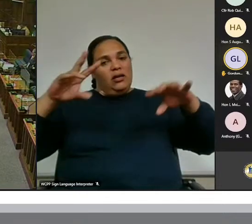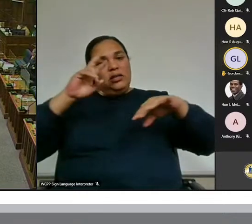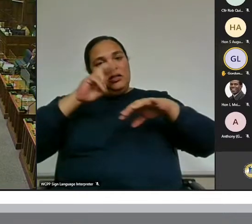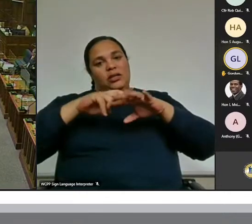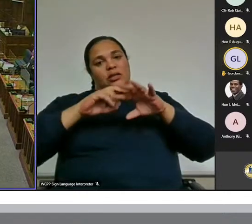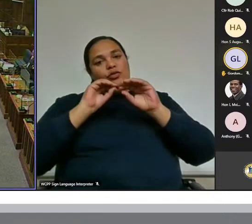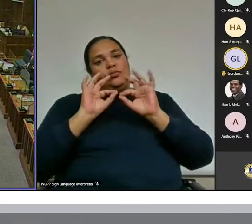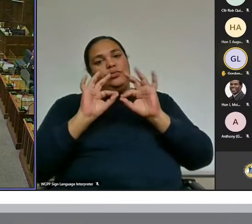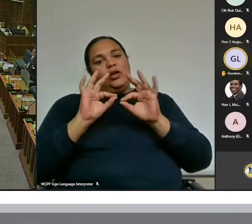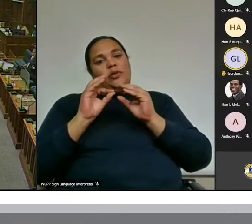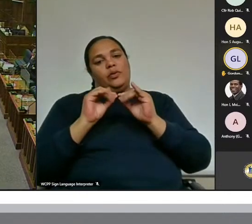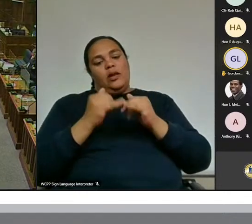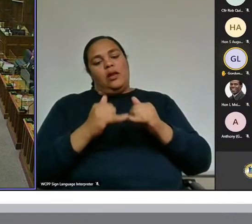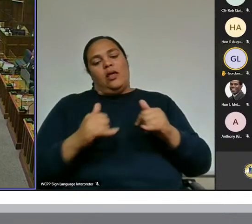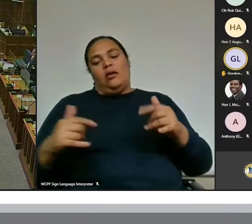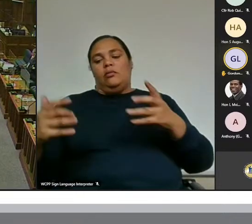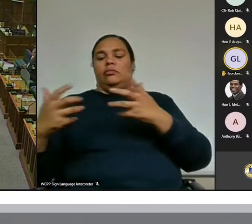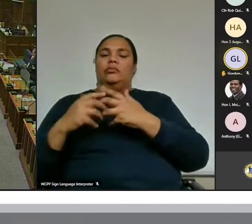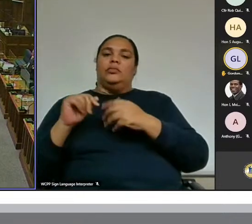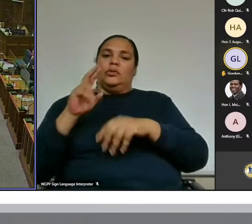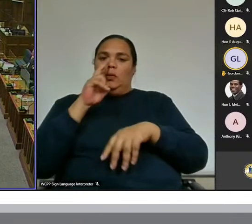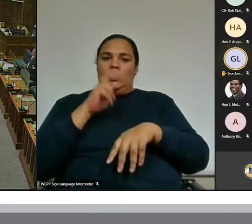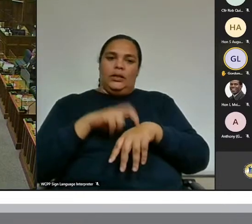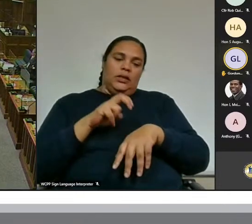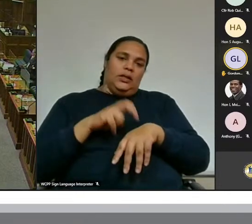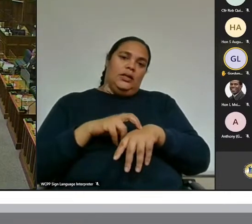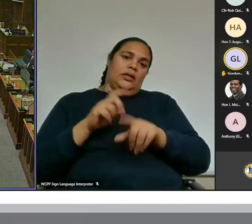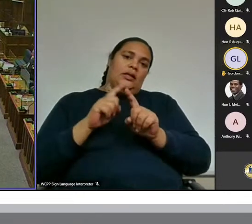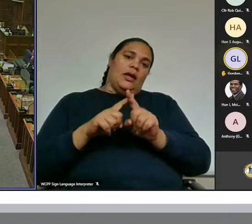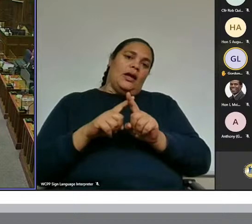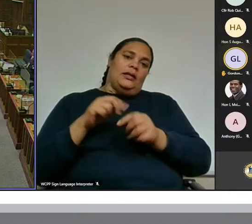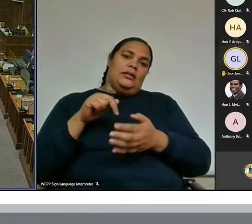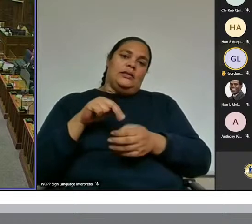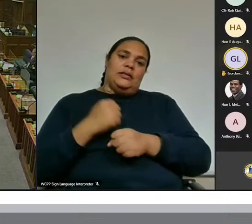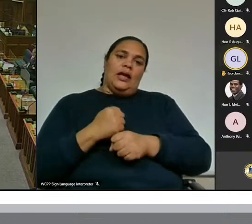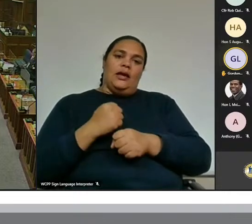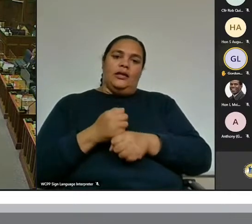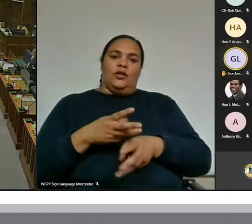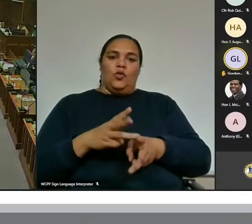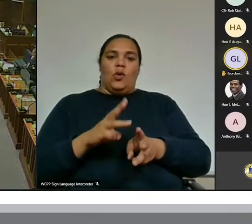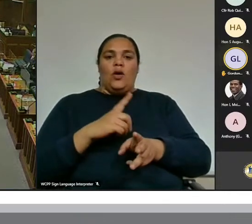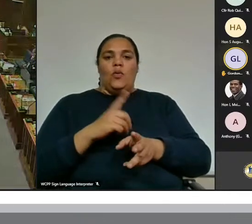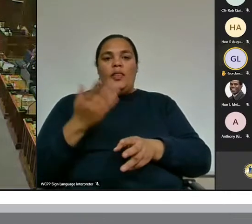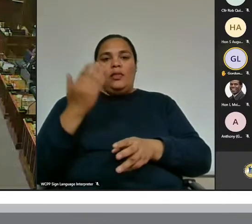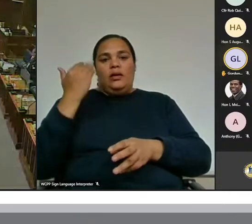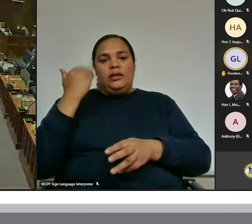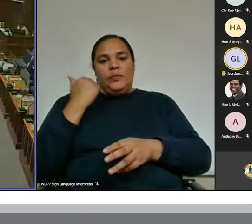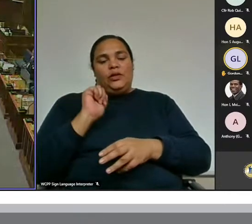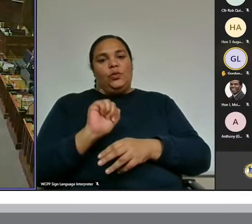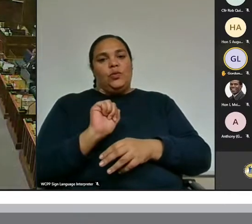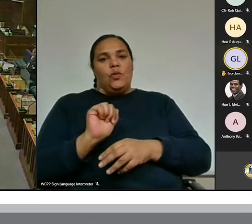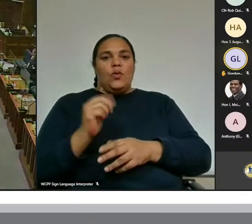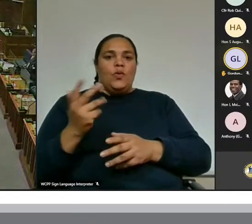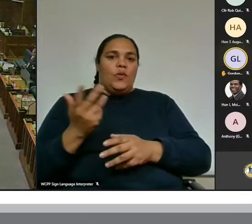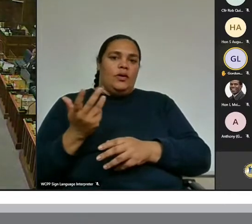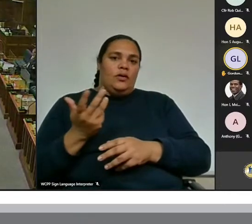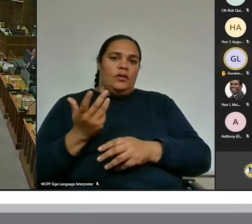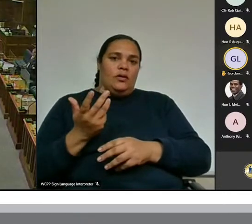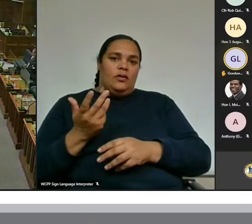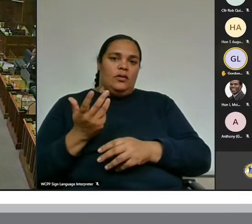properly aligned with the need and the standard with that the expectations that.